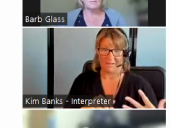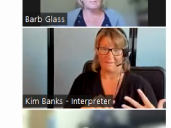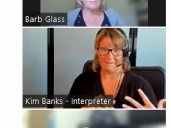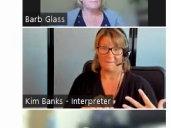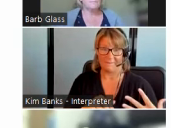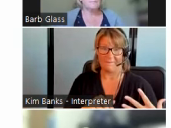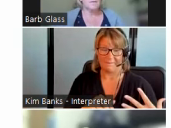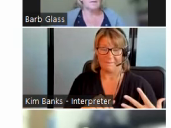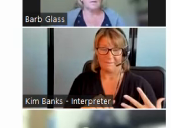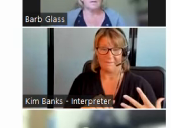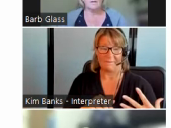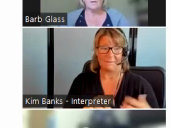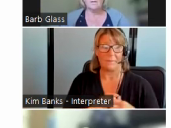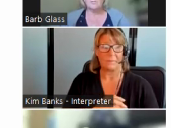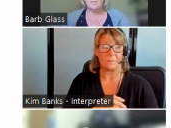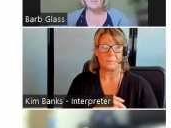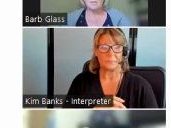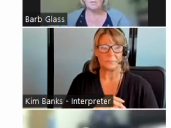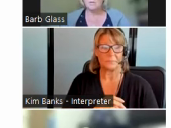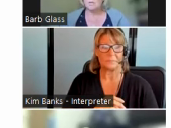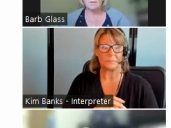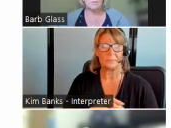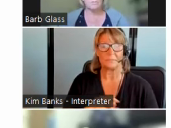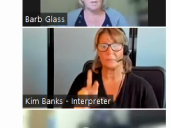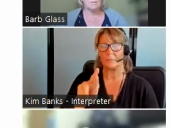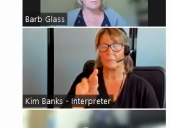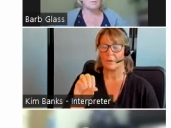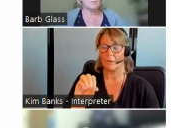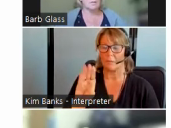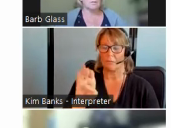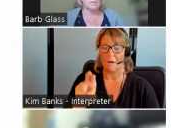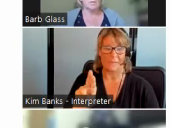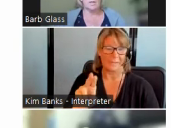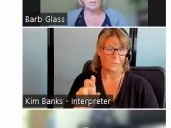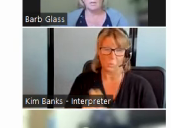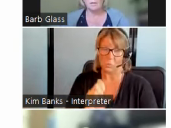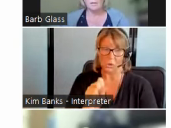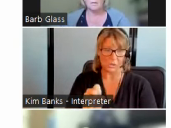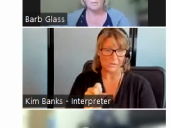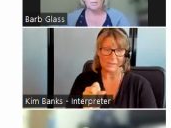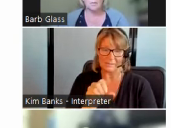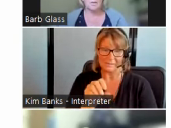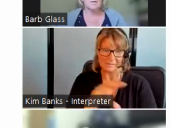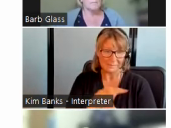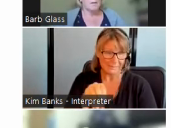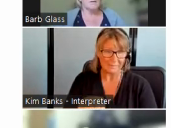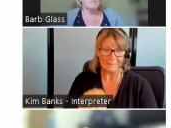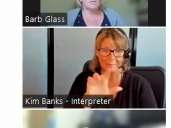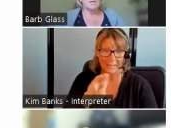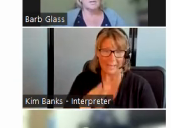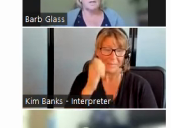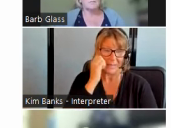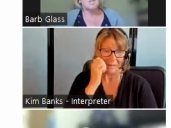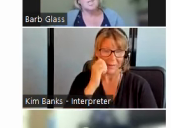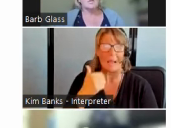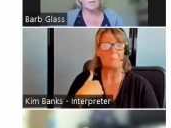list. And as Robin said, she works in CaMS every day, so she's got a really good handle on what goes on. I have worked a lot